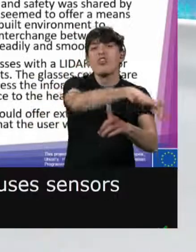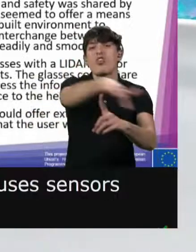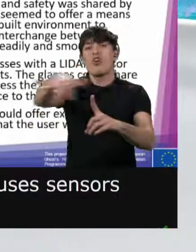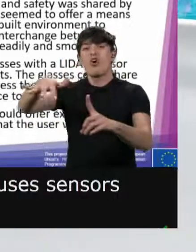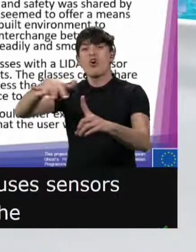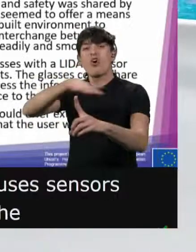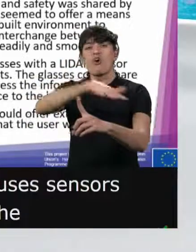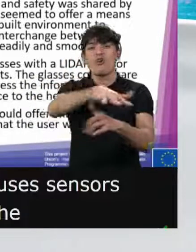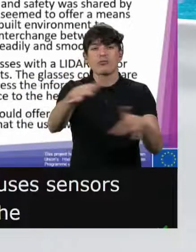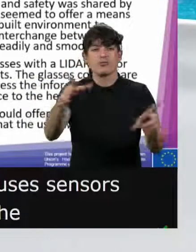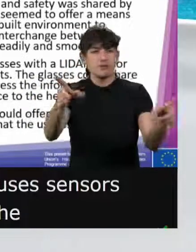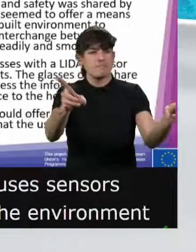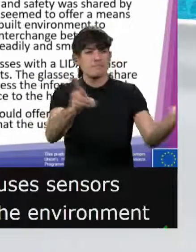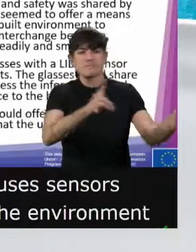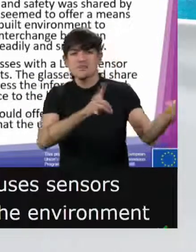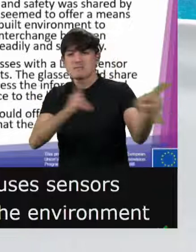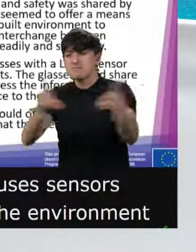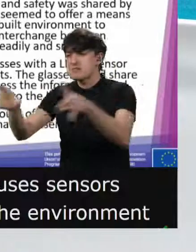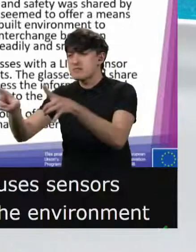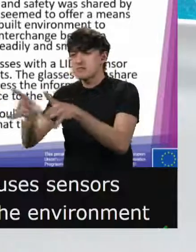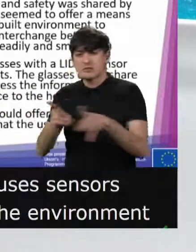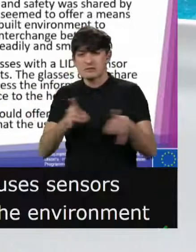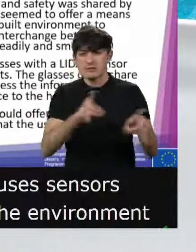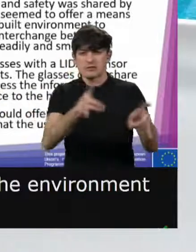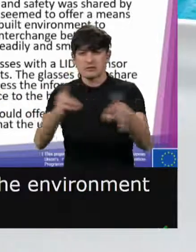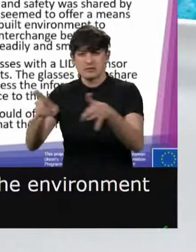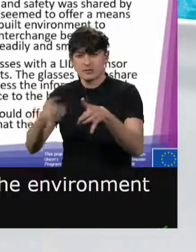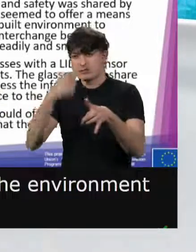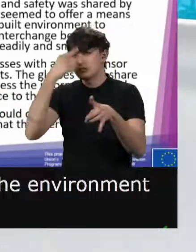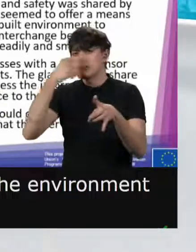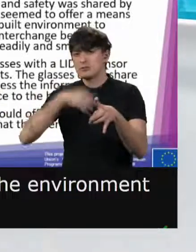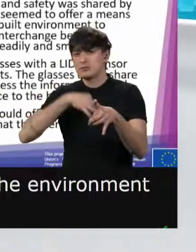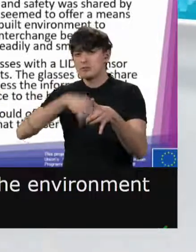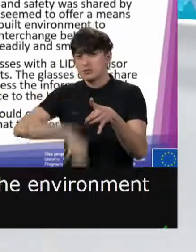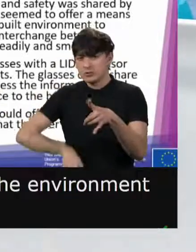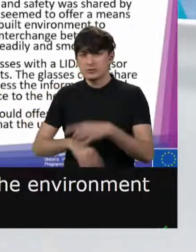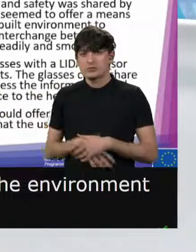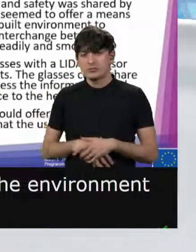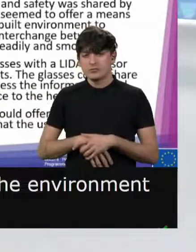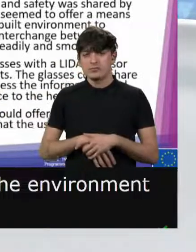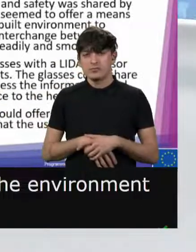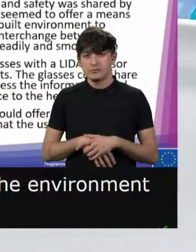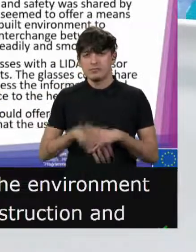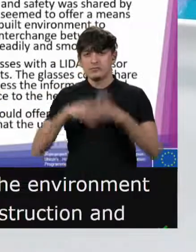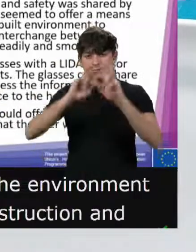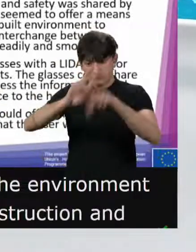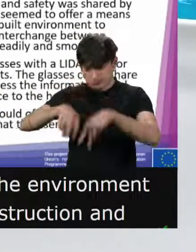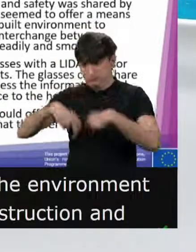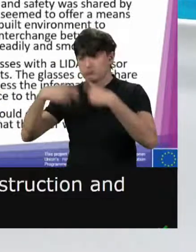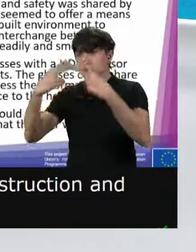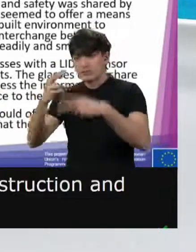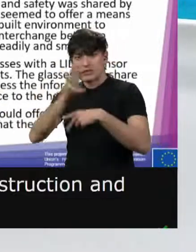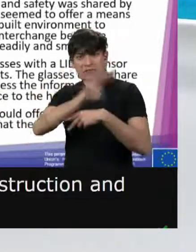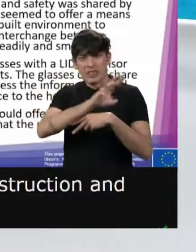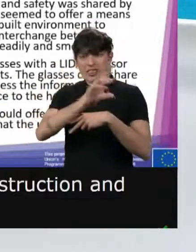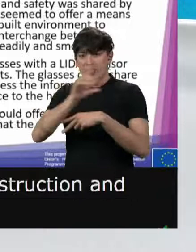we can then take that 3D reconstruction and convert that into sound or other formats.